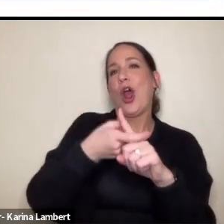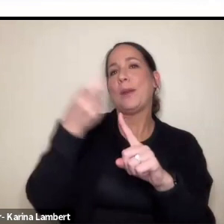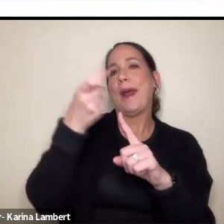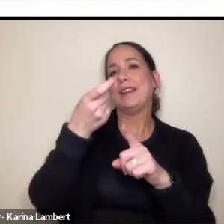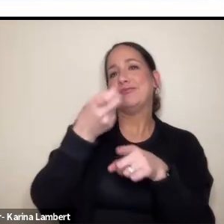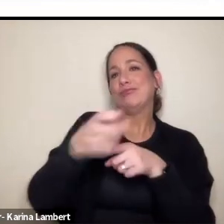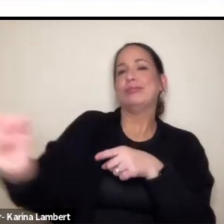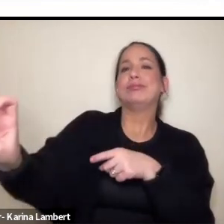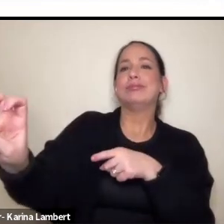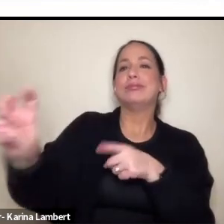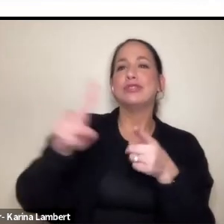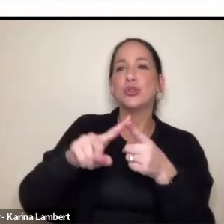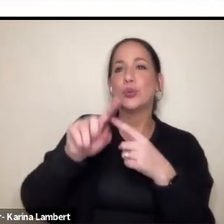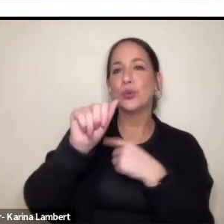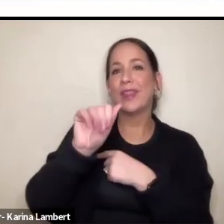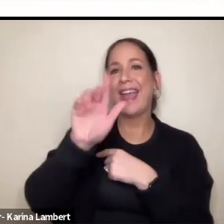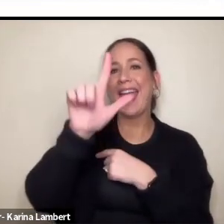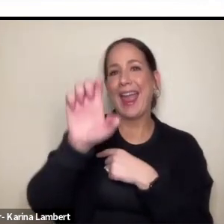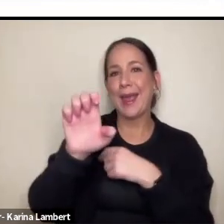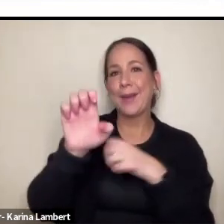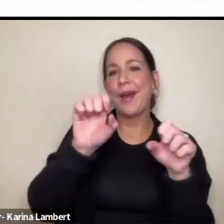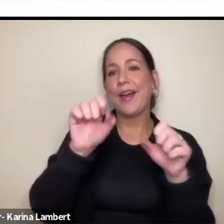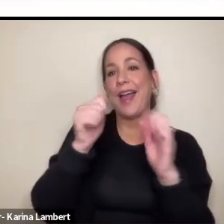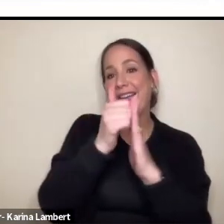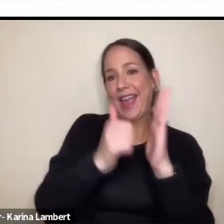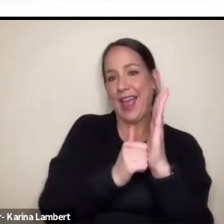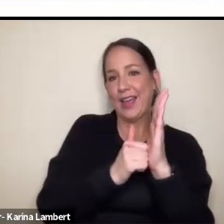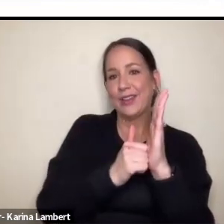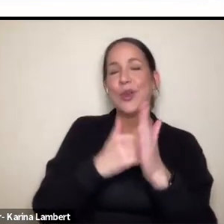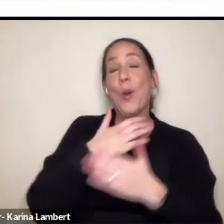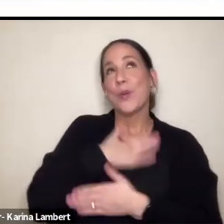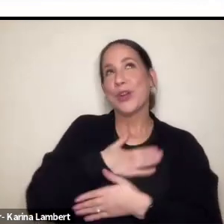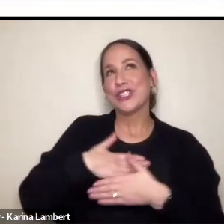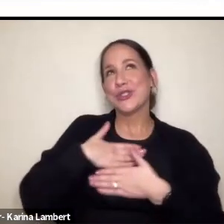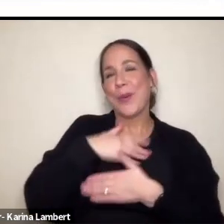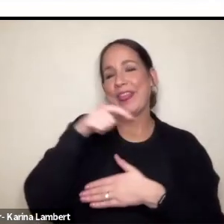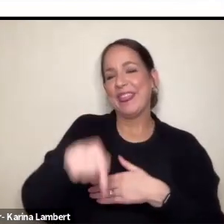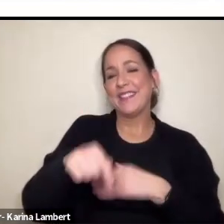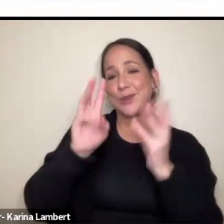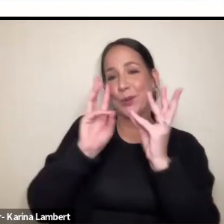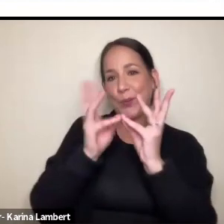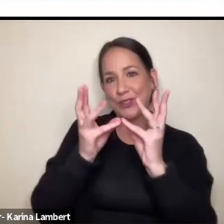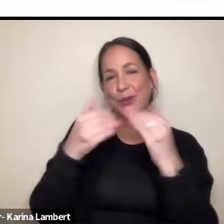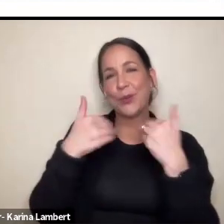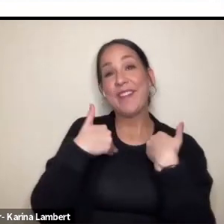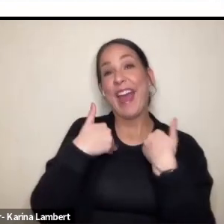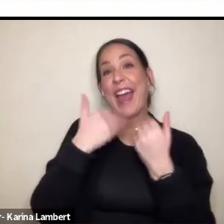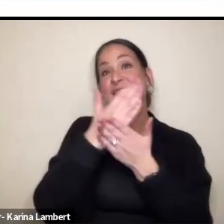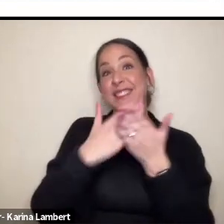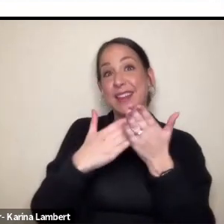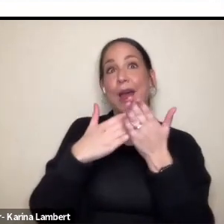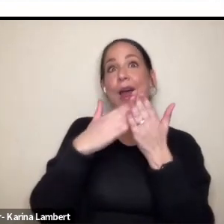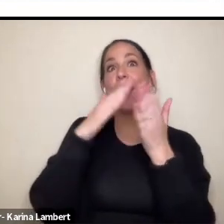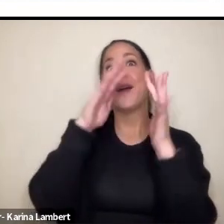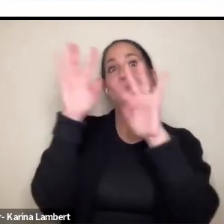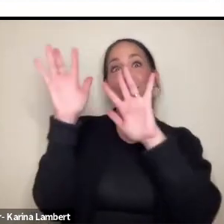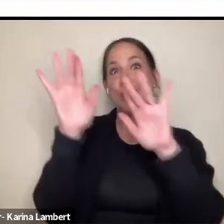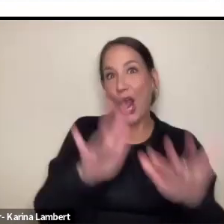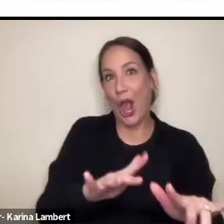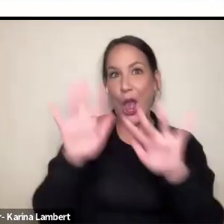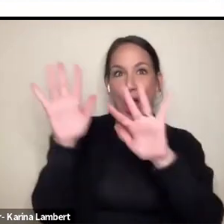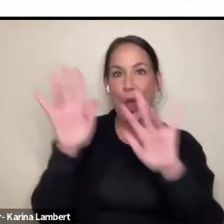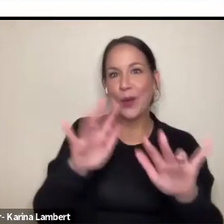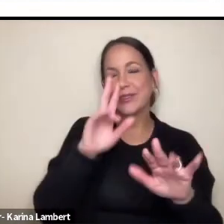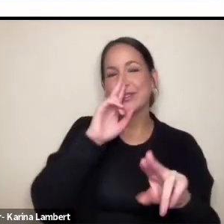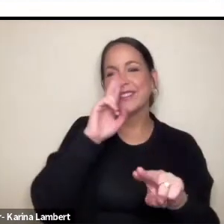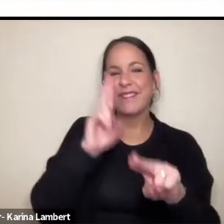contributed to her Able account. So we're having a lot of fun this winter as we've had some snow and all kinds of things, and it's kind of fun to see